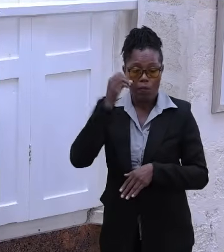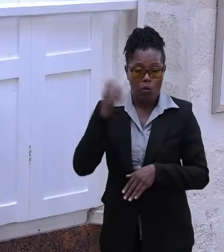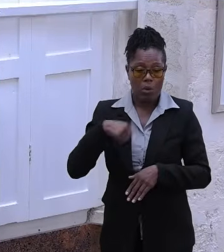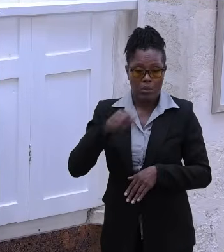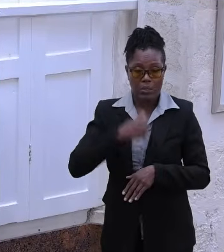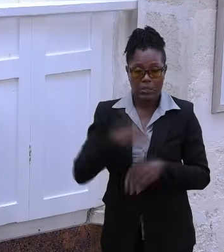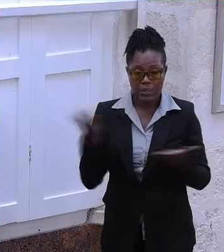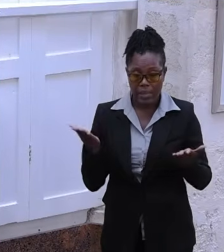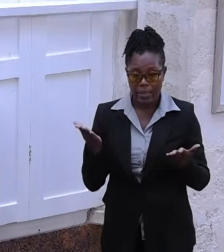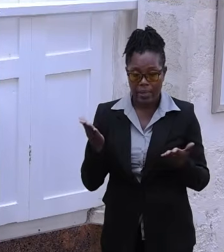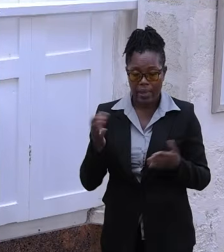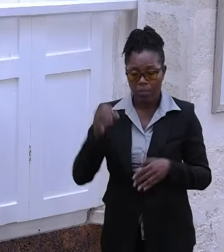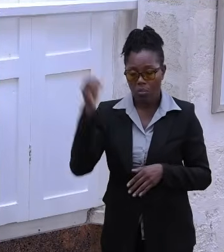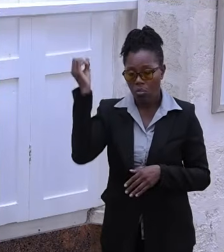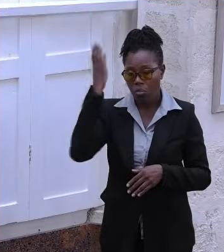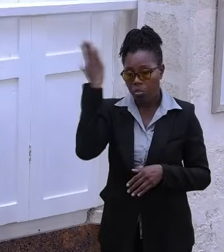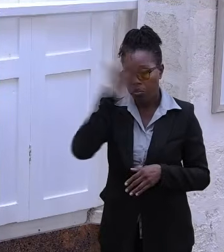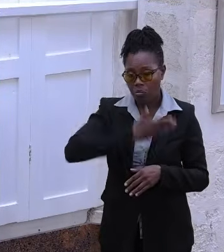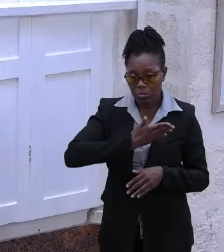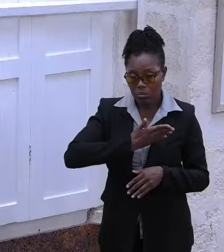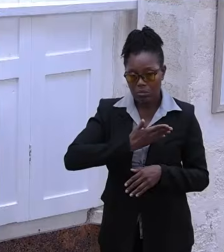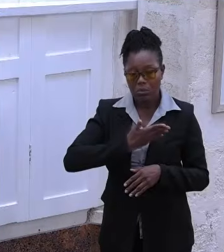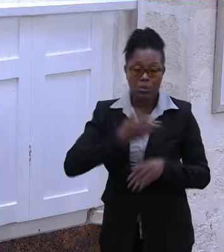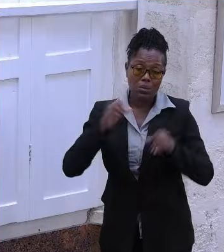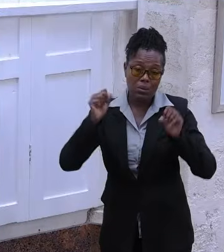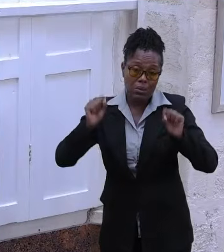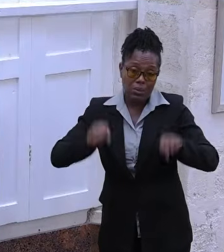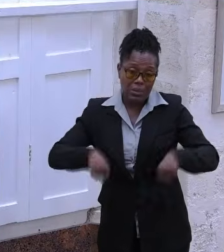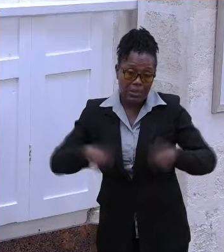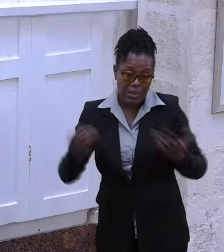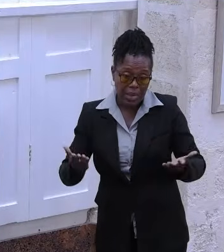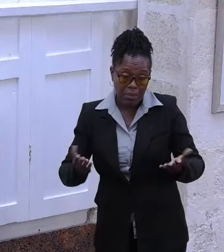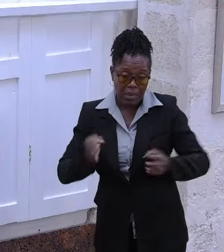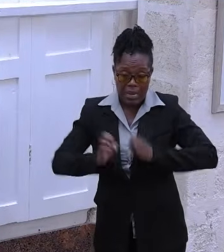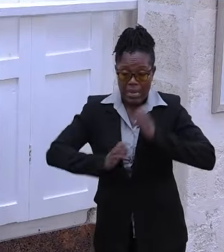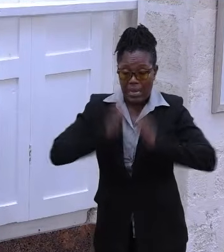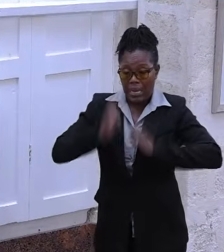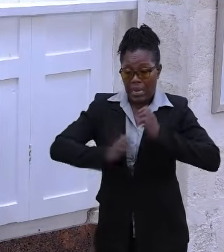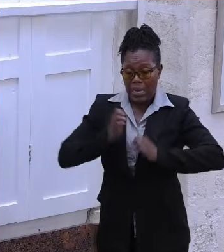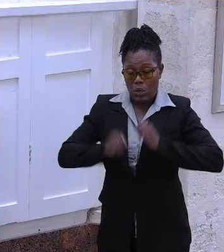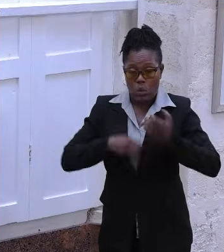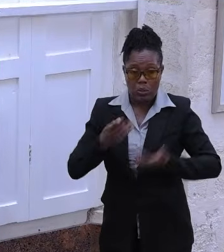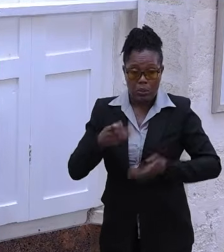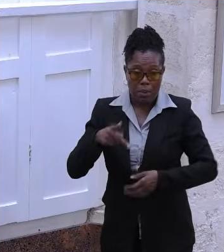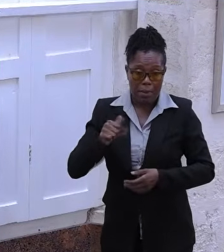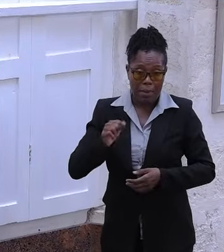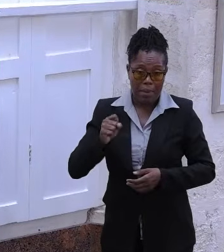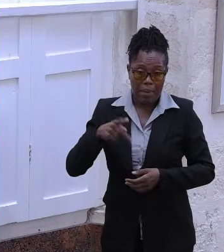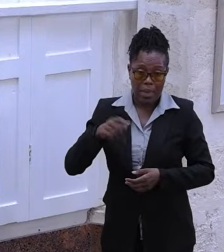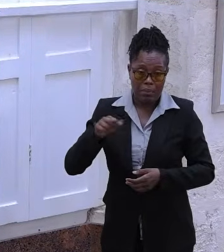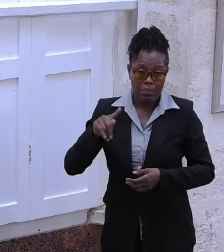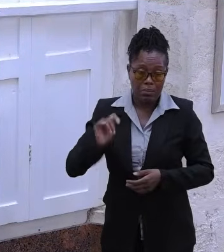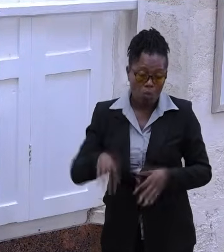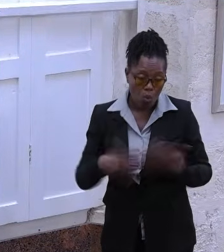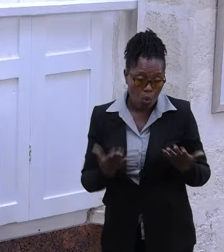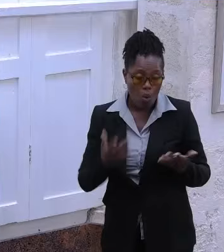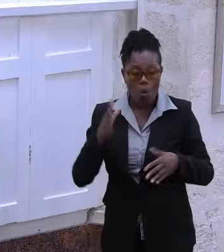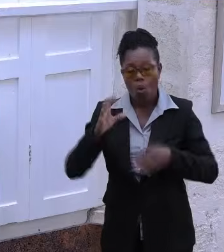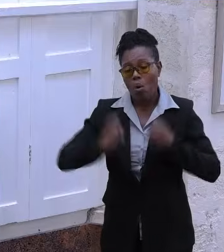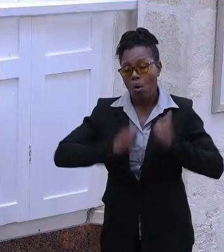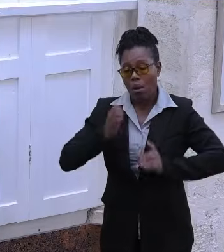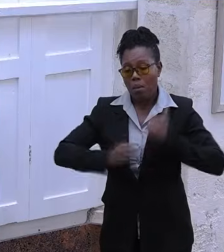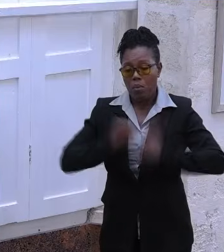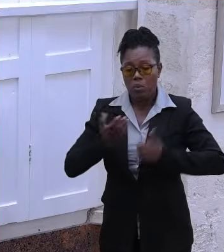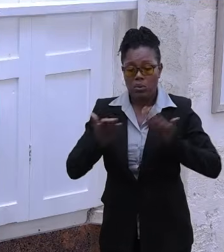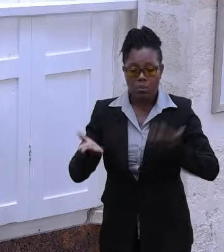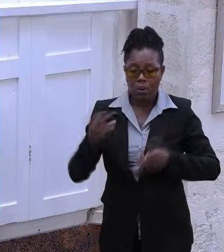in the sand, we can do so and become emotional about a passport, and become emotional about what a person